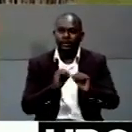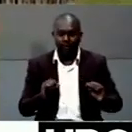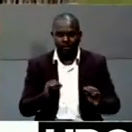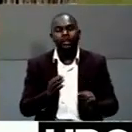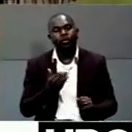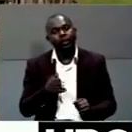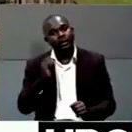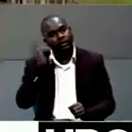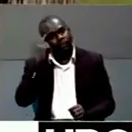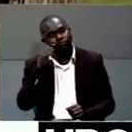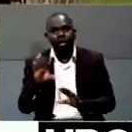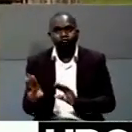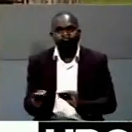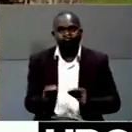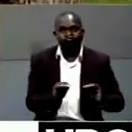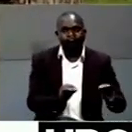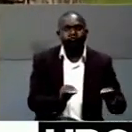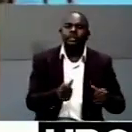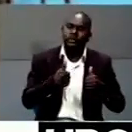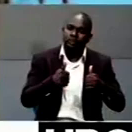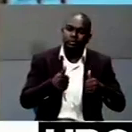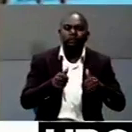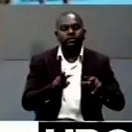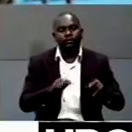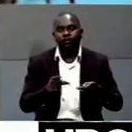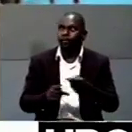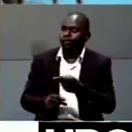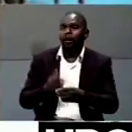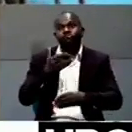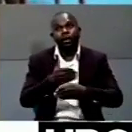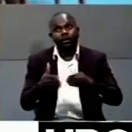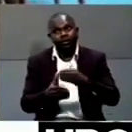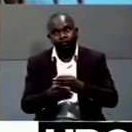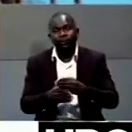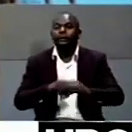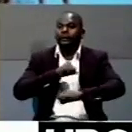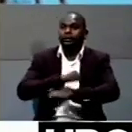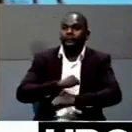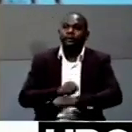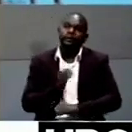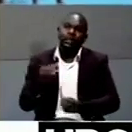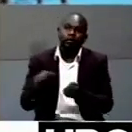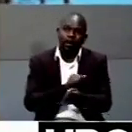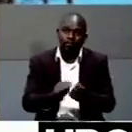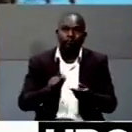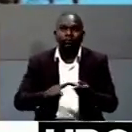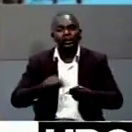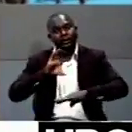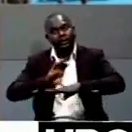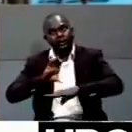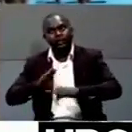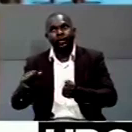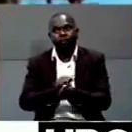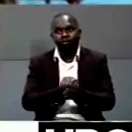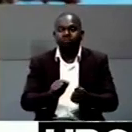wants government to locate them to a safer place. Mutuombekere amasomero gaitu gafiri amakanisa gafiri